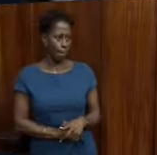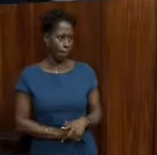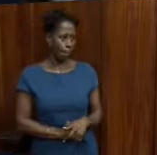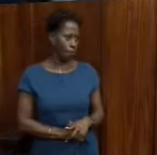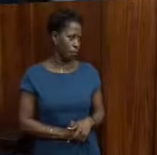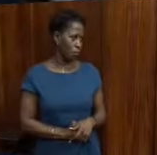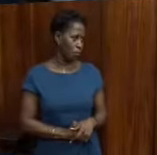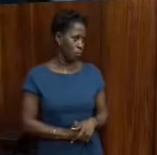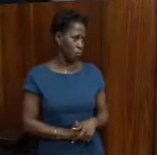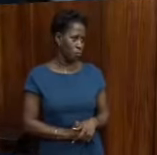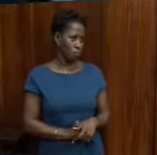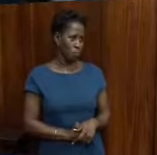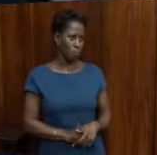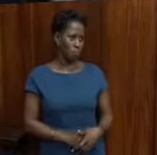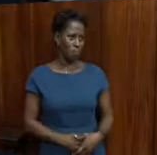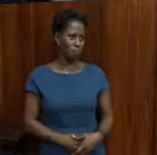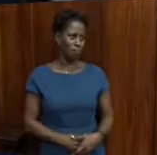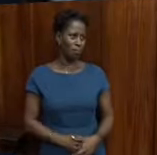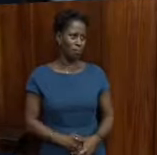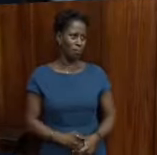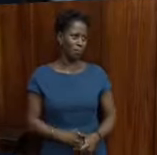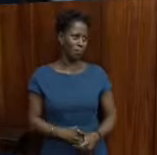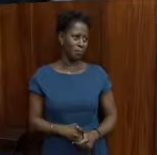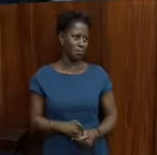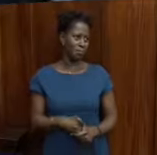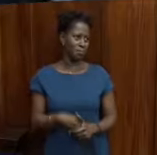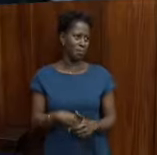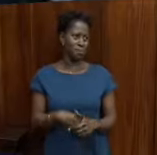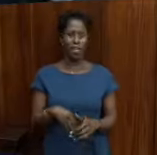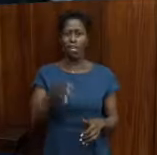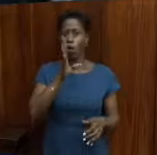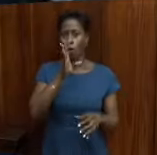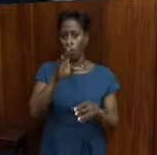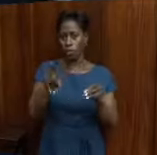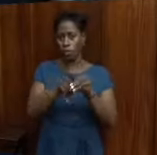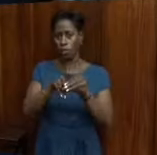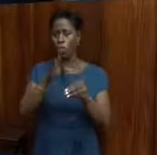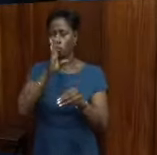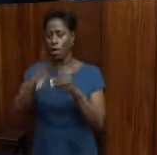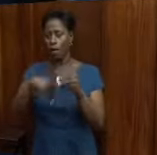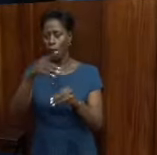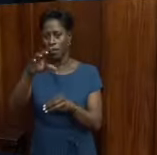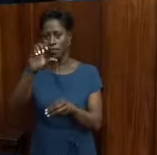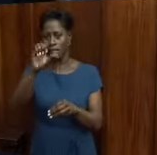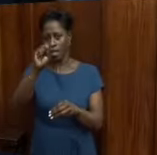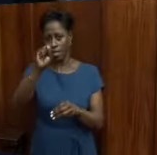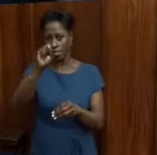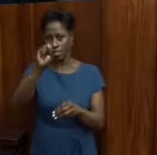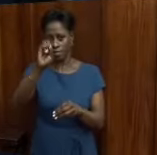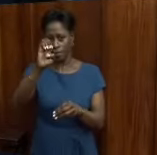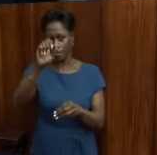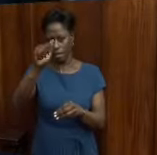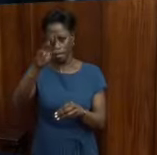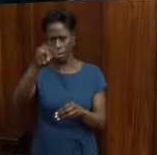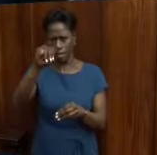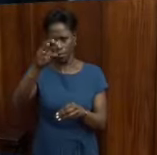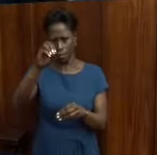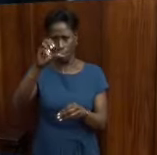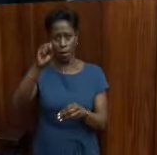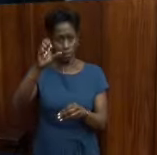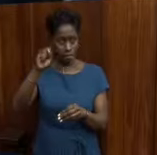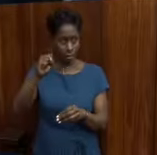Mr. Speaker, Export St. Lucia has identified CMOS as a commodity with high export